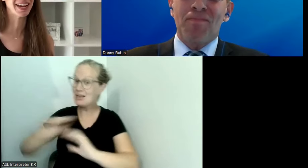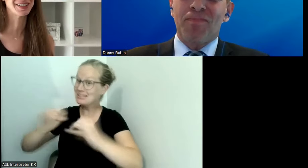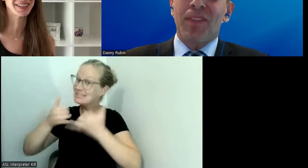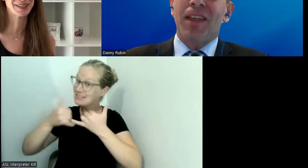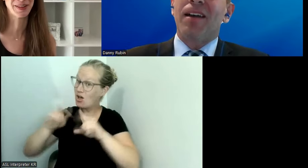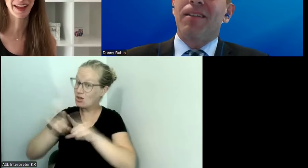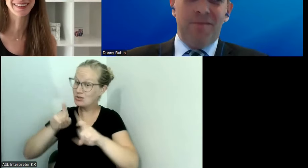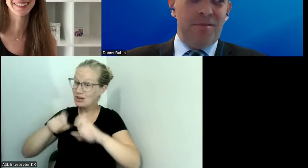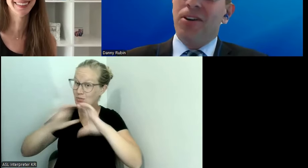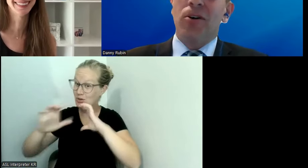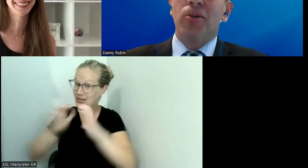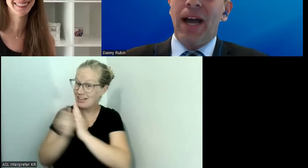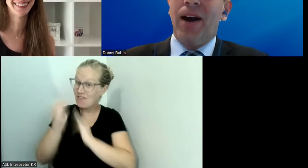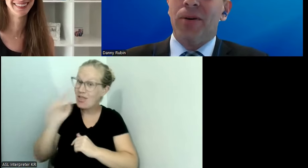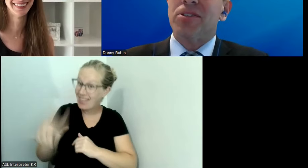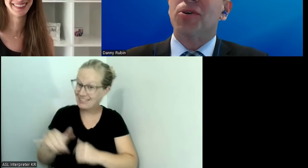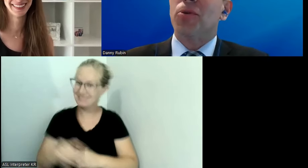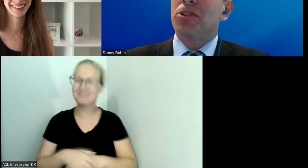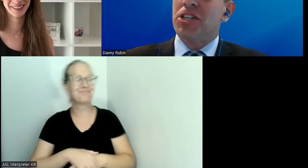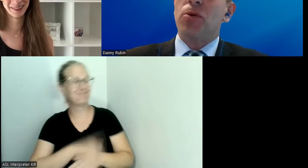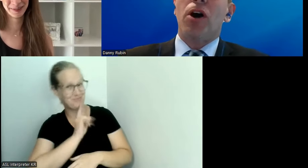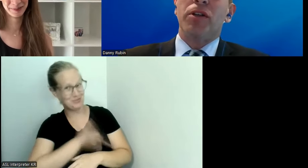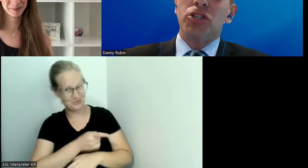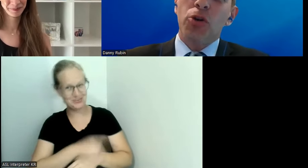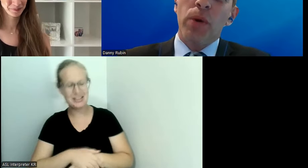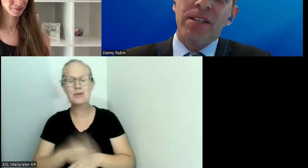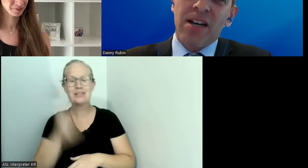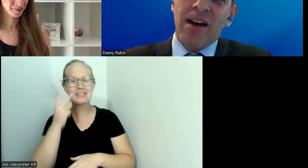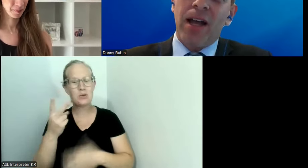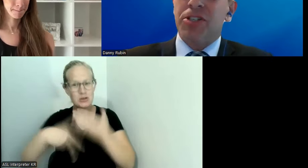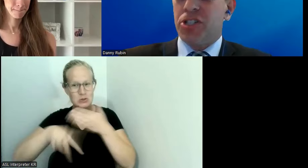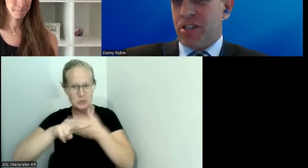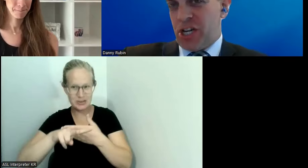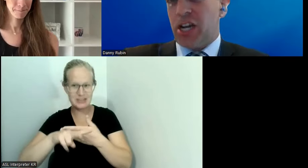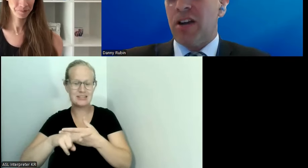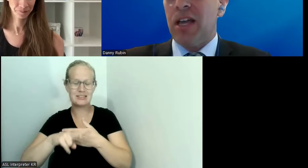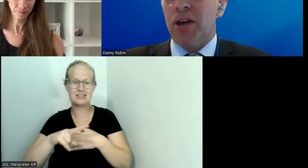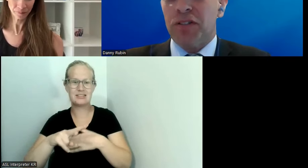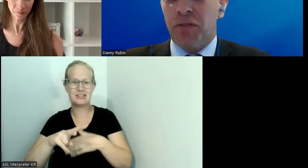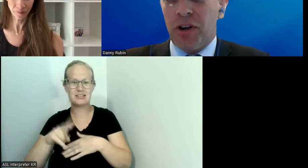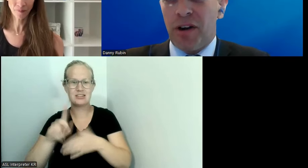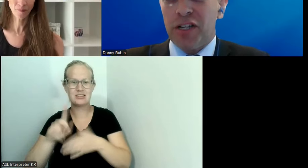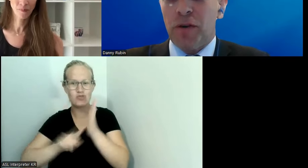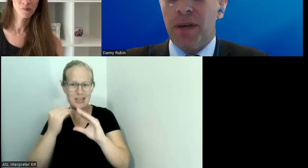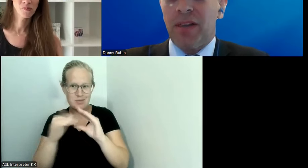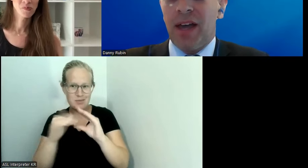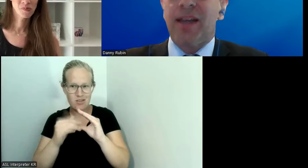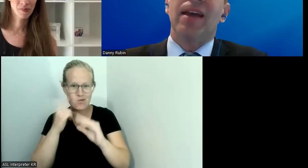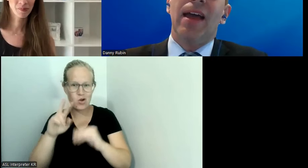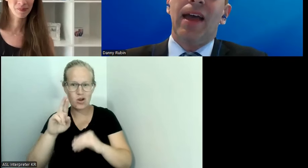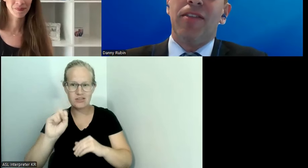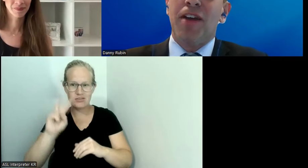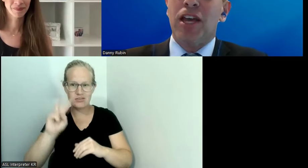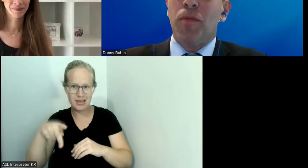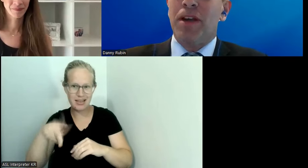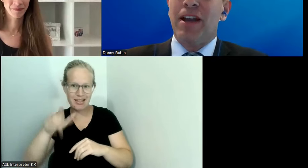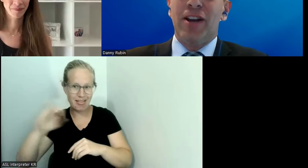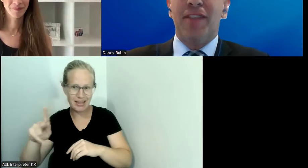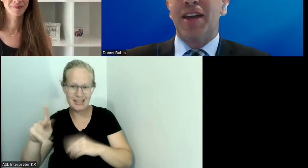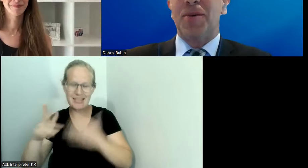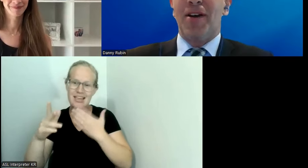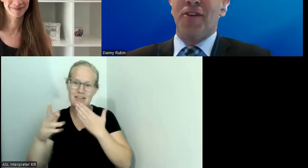need communication skills for that. No doubt. So we'll see you all in two weeks time. Check your emails for the RSVP link and